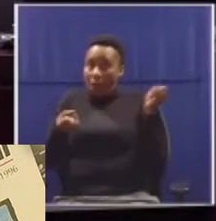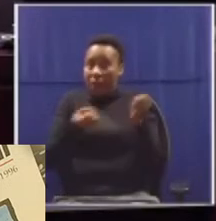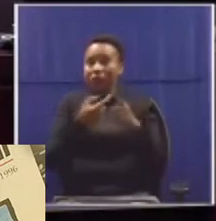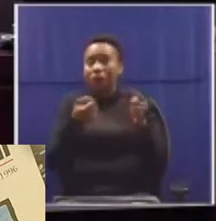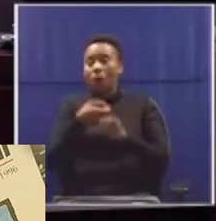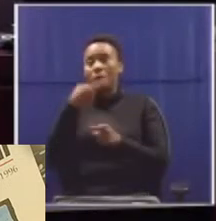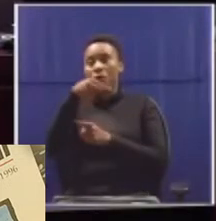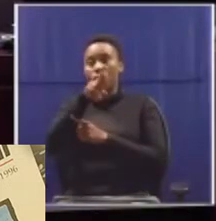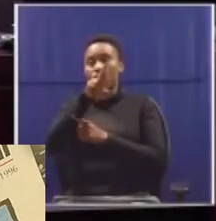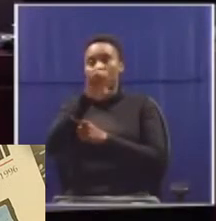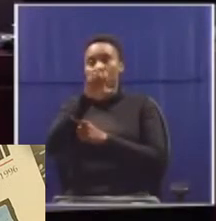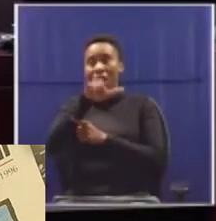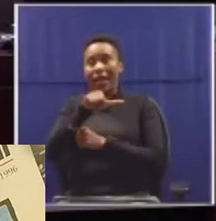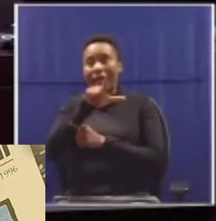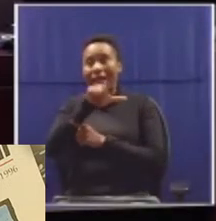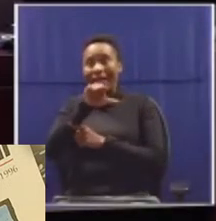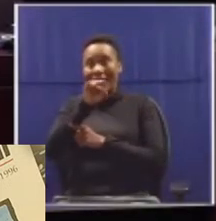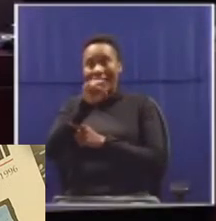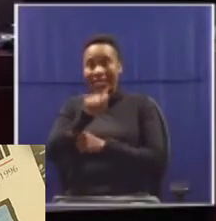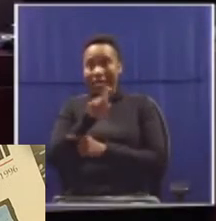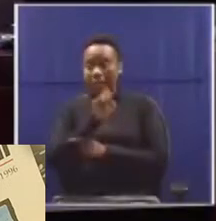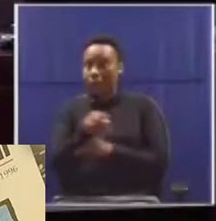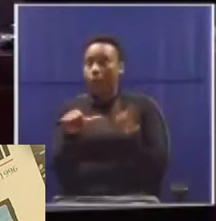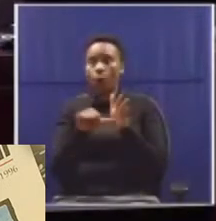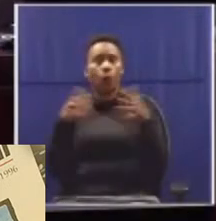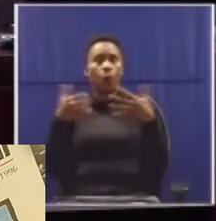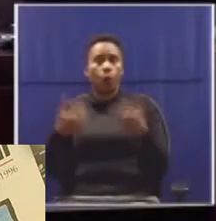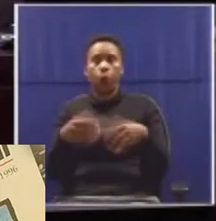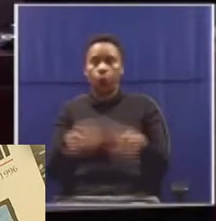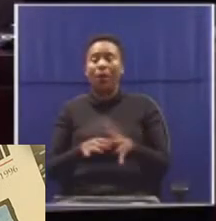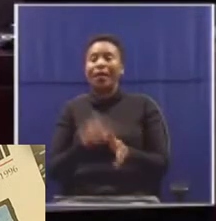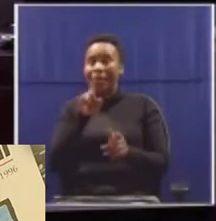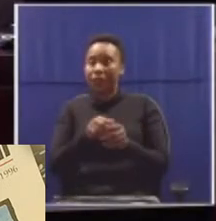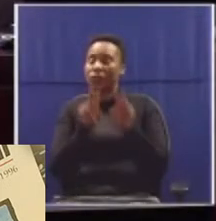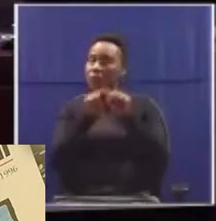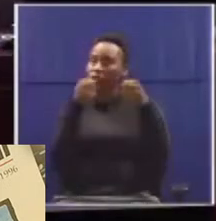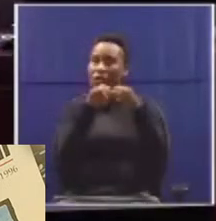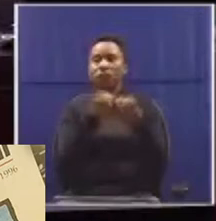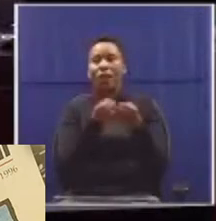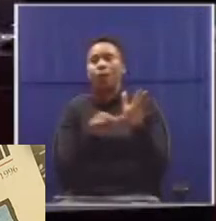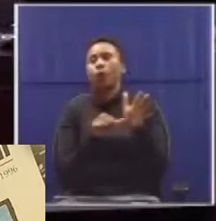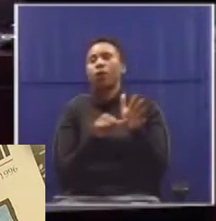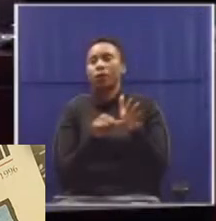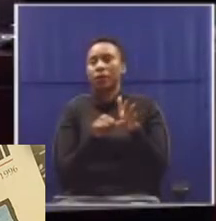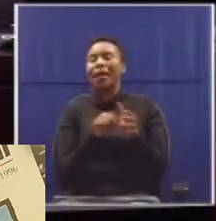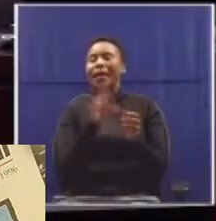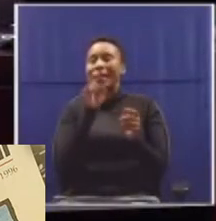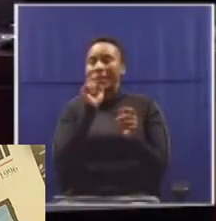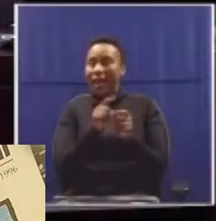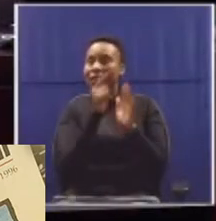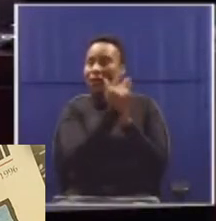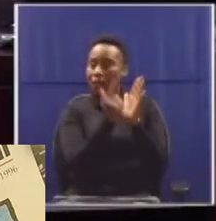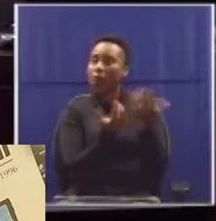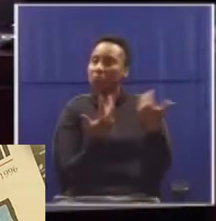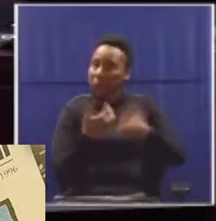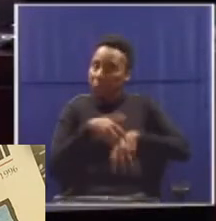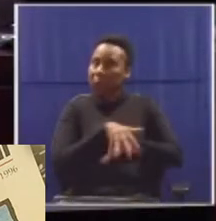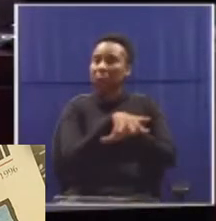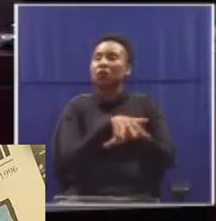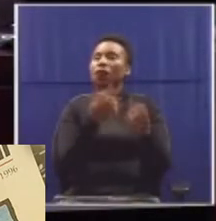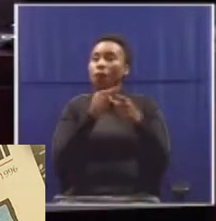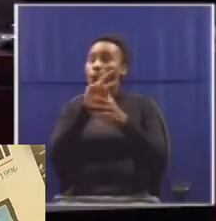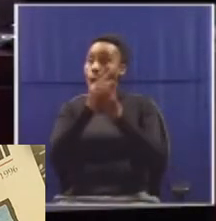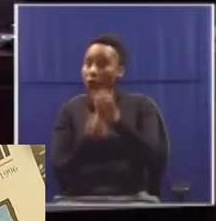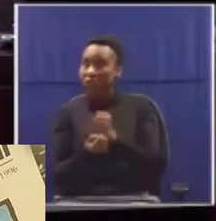important but the real urgent matter of national importance is the lethal combination of our low economic growth